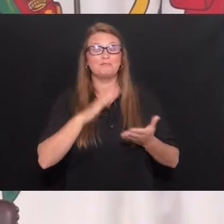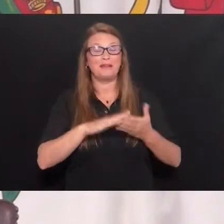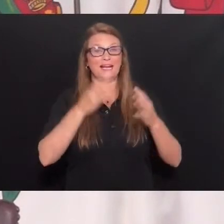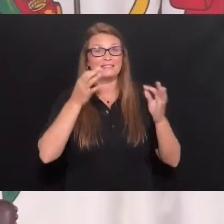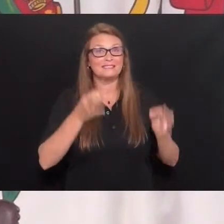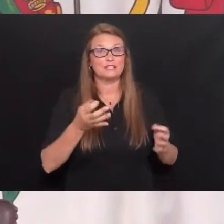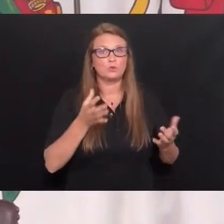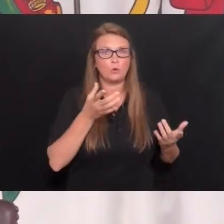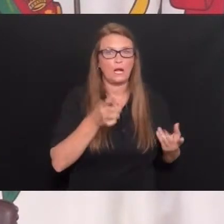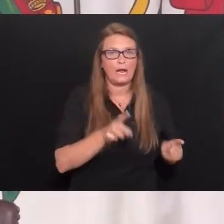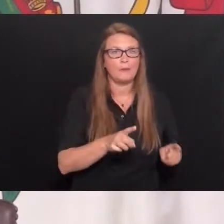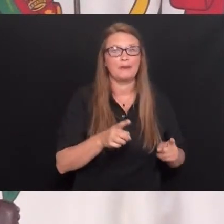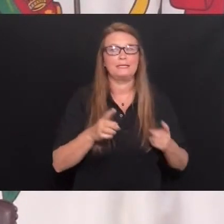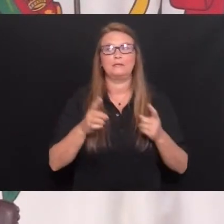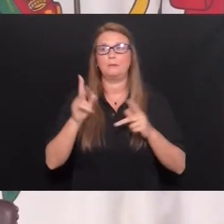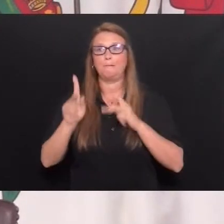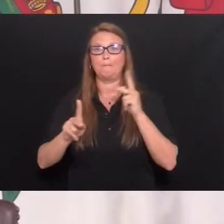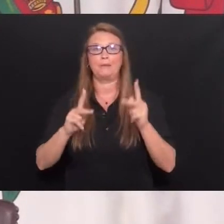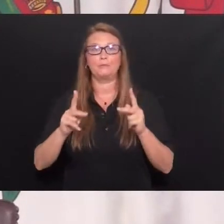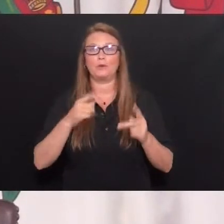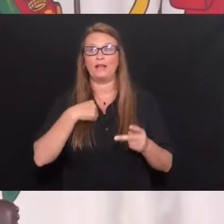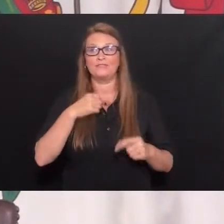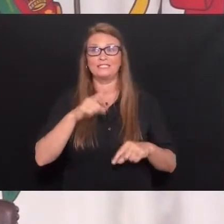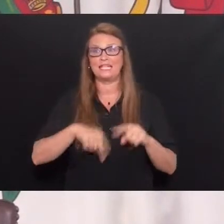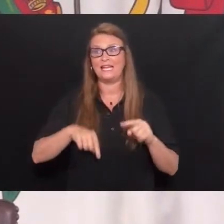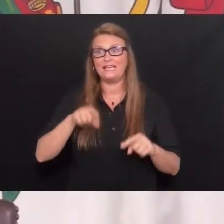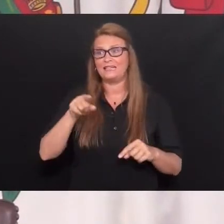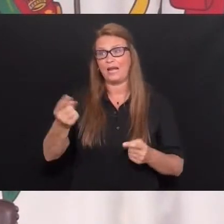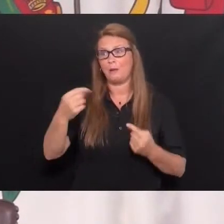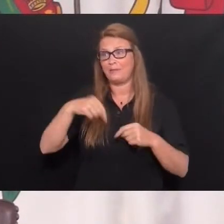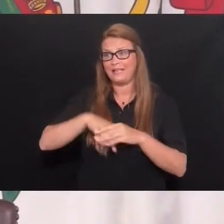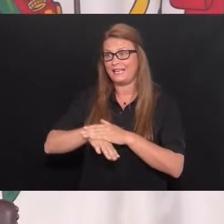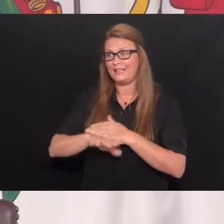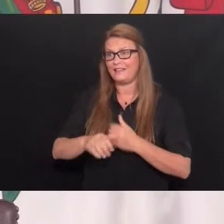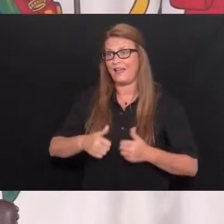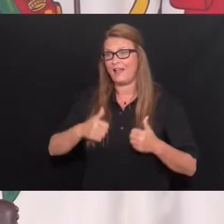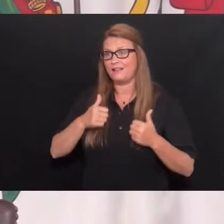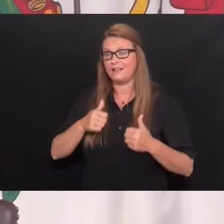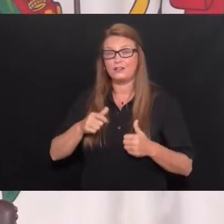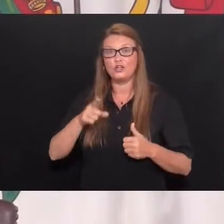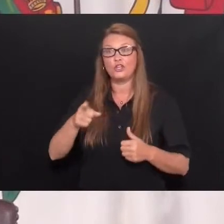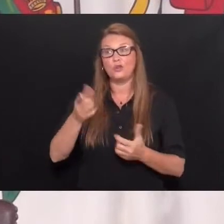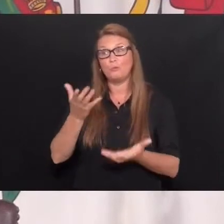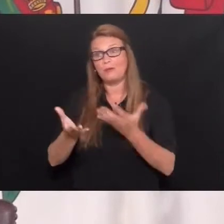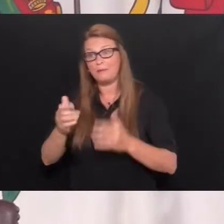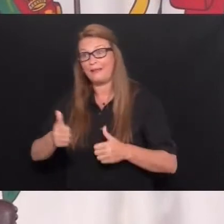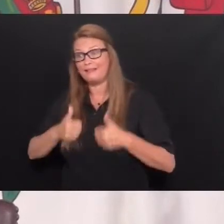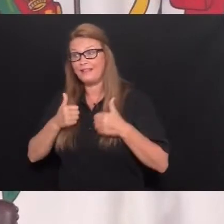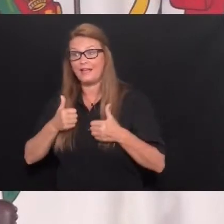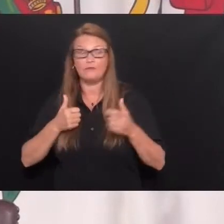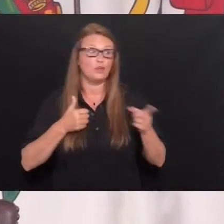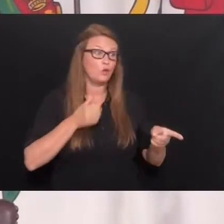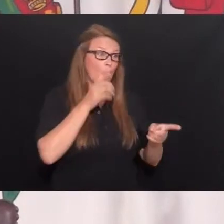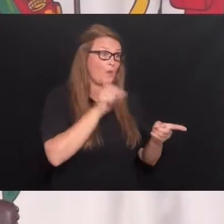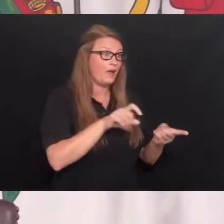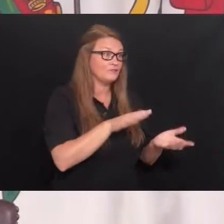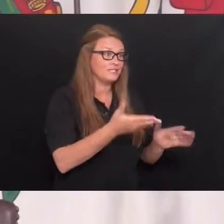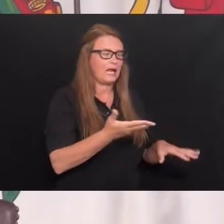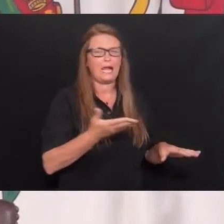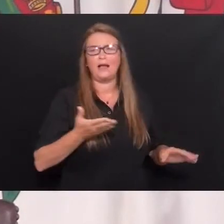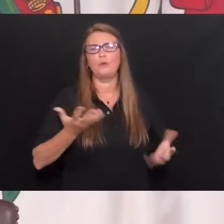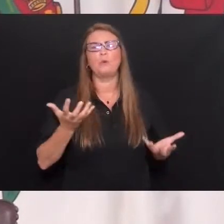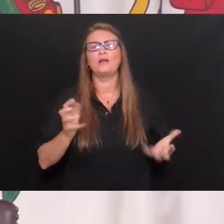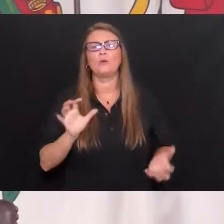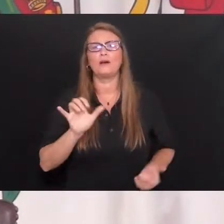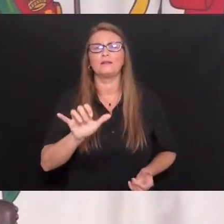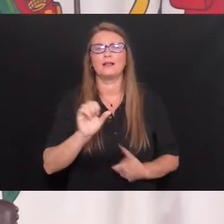made, where people are just having to say, this person could live, you're going to have to die. And